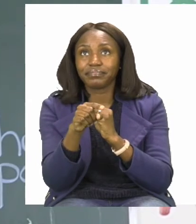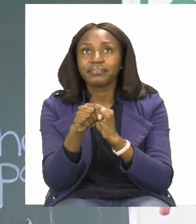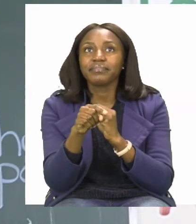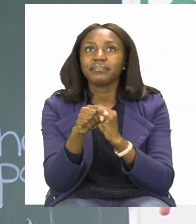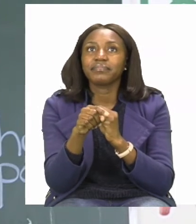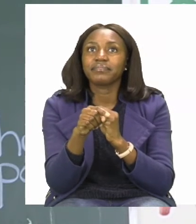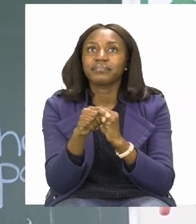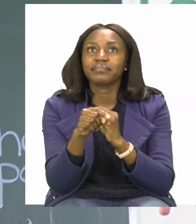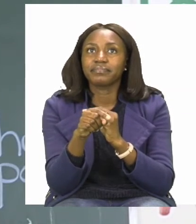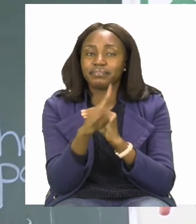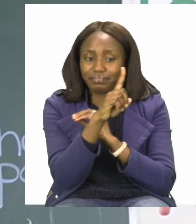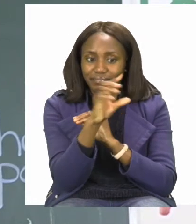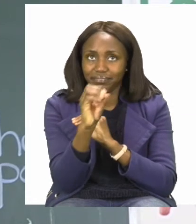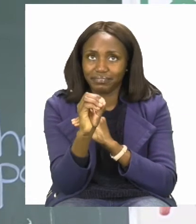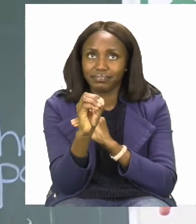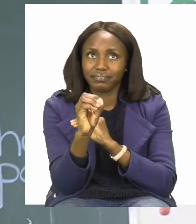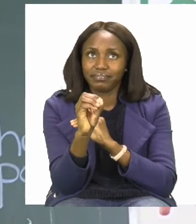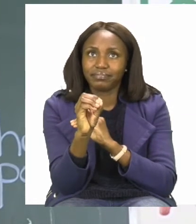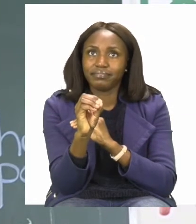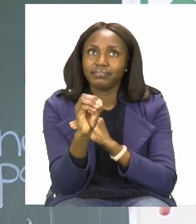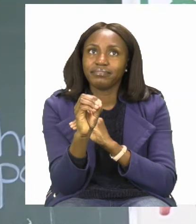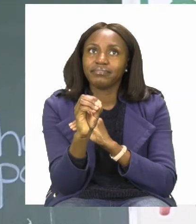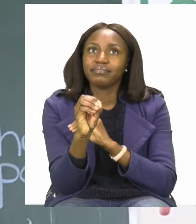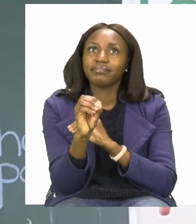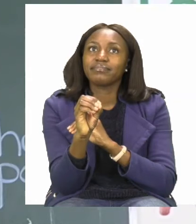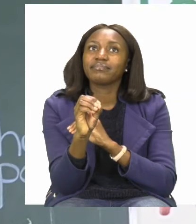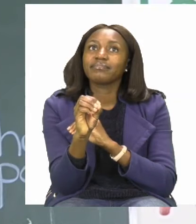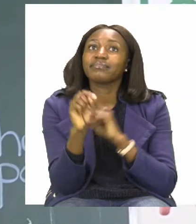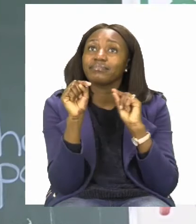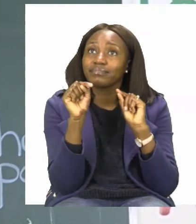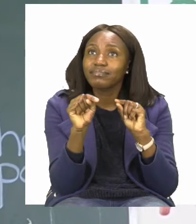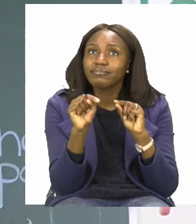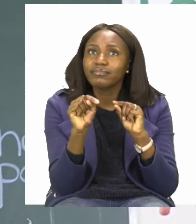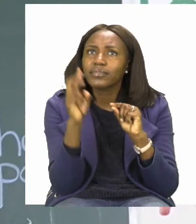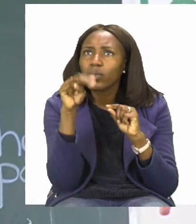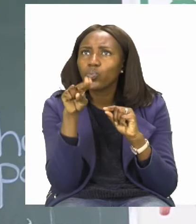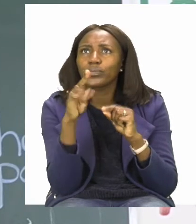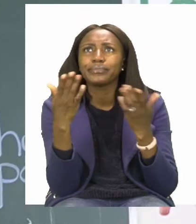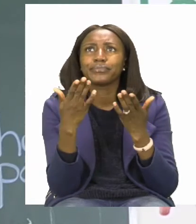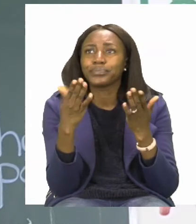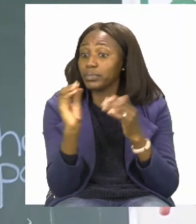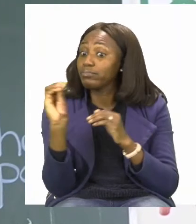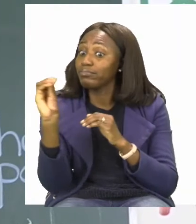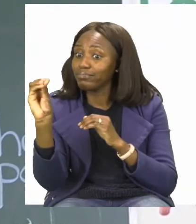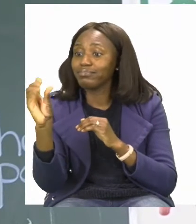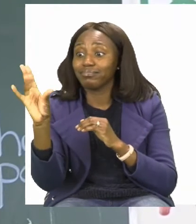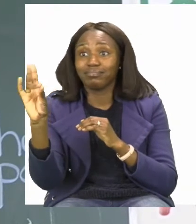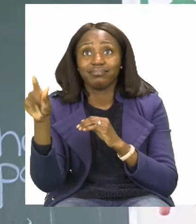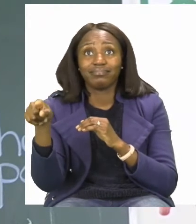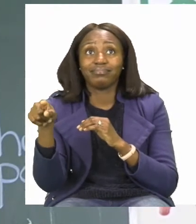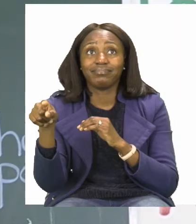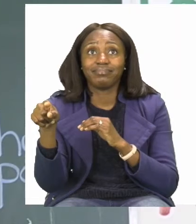So we have said 10, but now we need to represent the unit as well. And remember, units